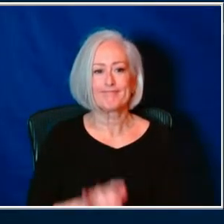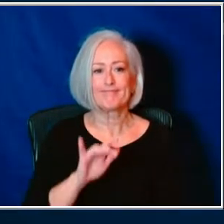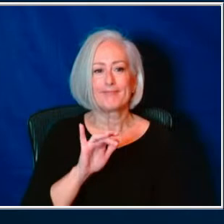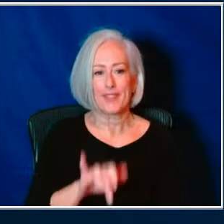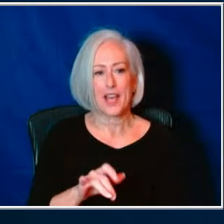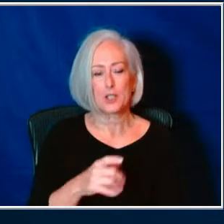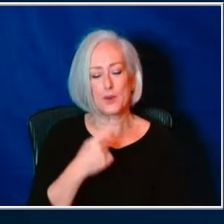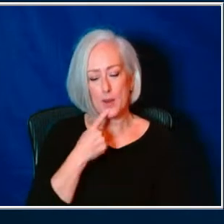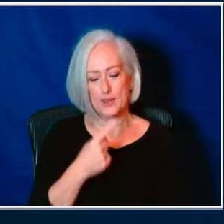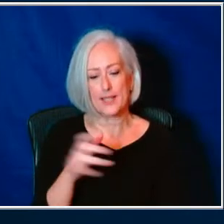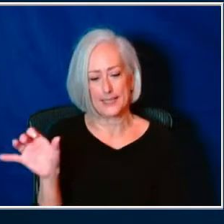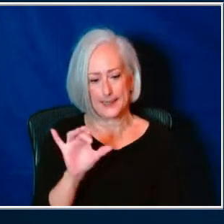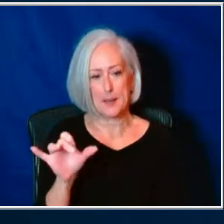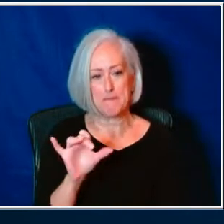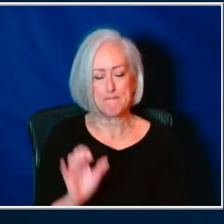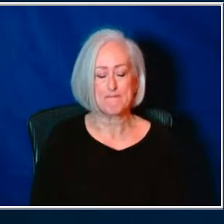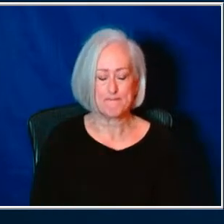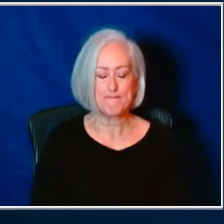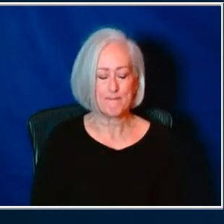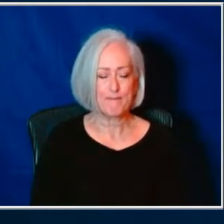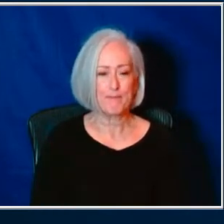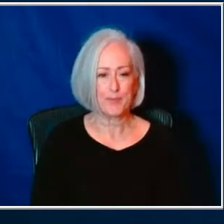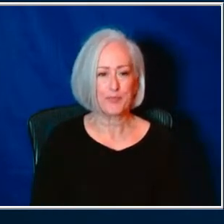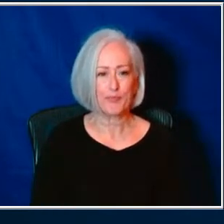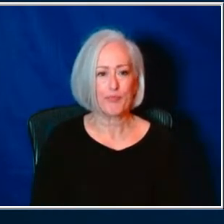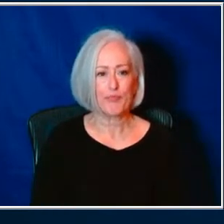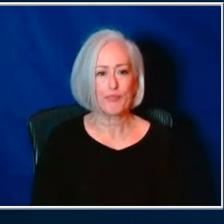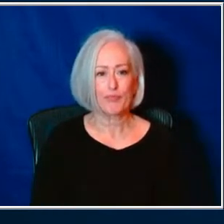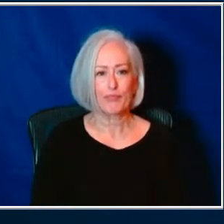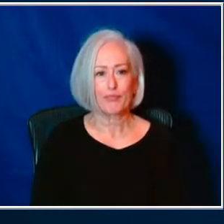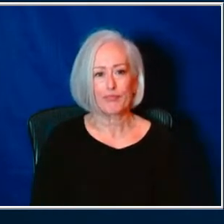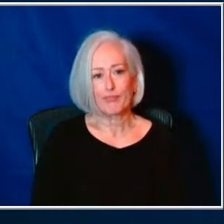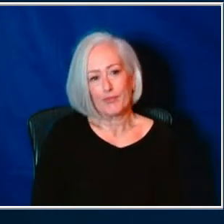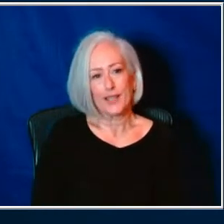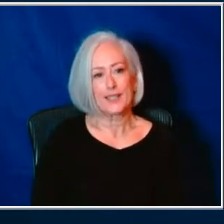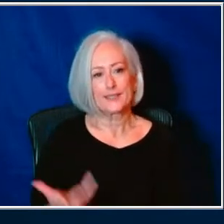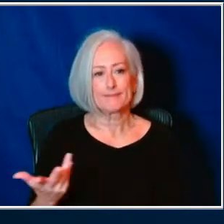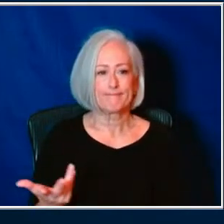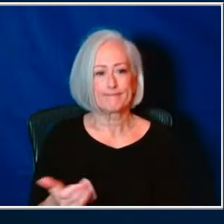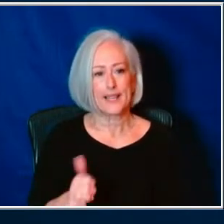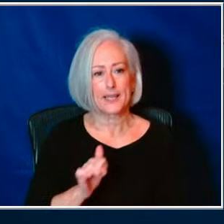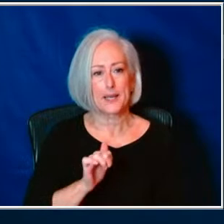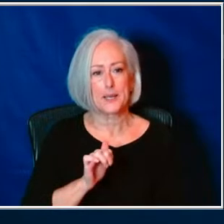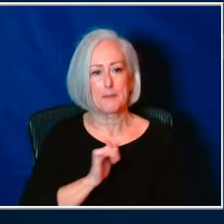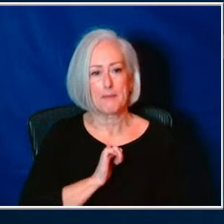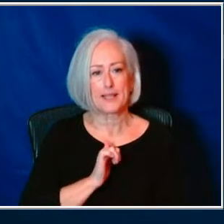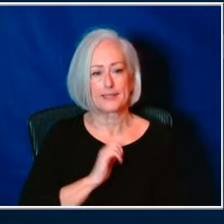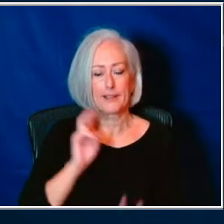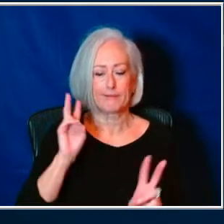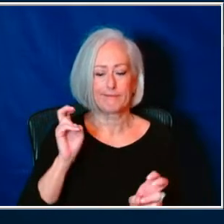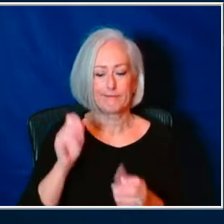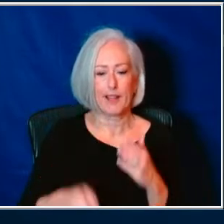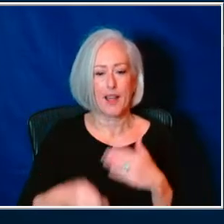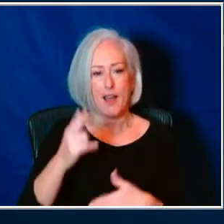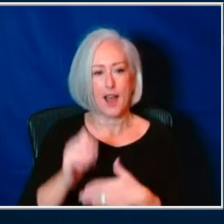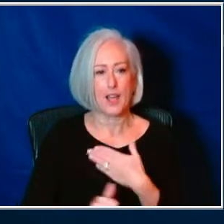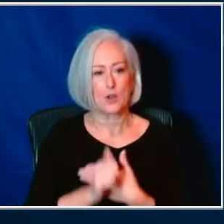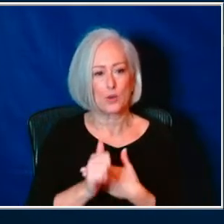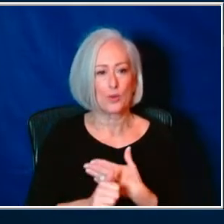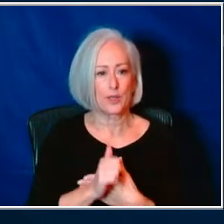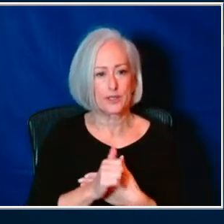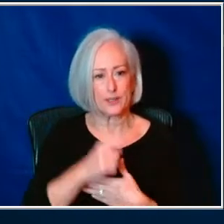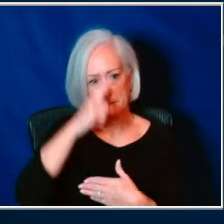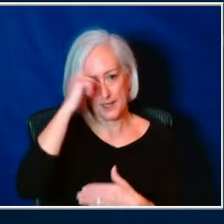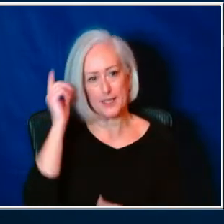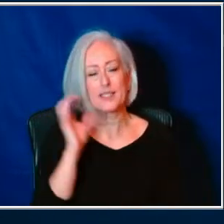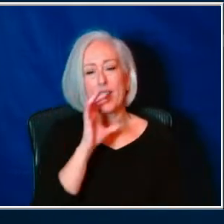at it as well, and yeah, like I consider I'm technically fall under a high risk category just based on age. Don't anybody